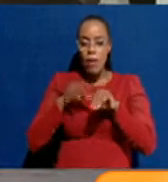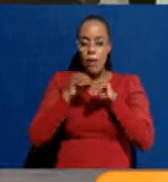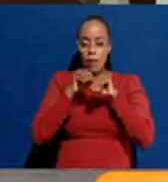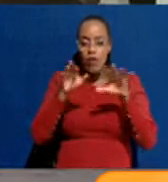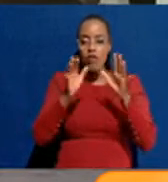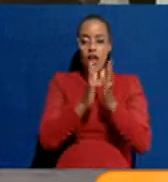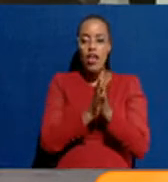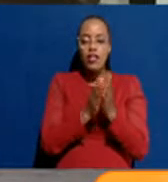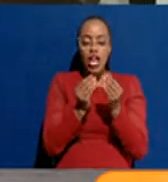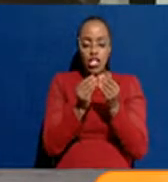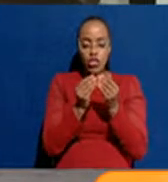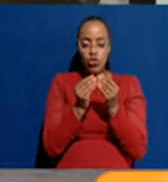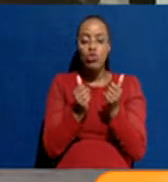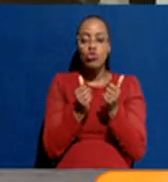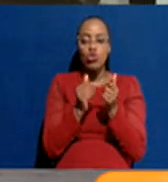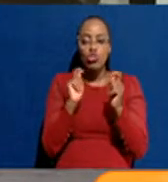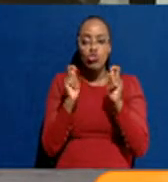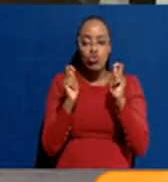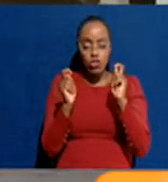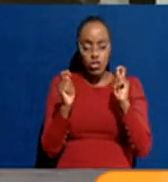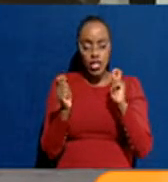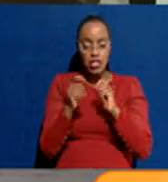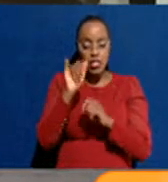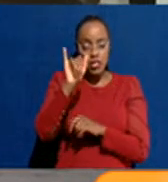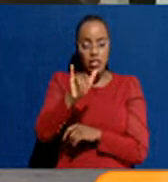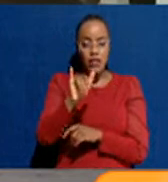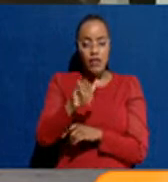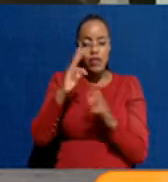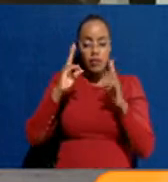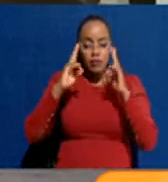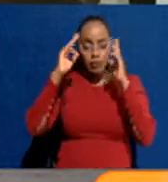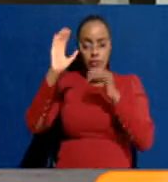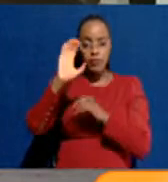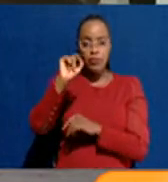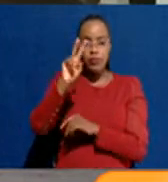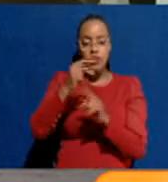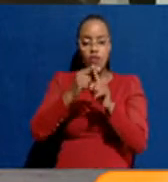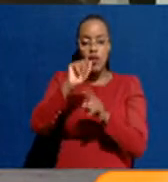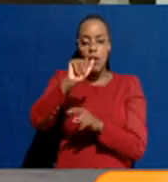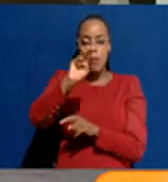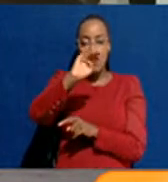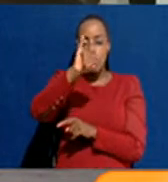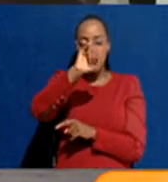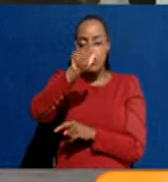and lasting change. Mashirima Kapombe, Citizen TV, Abuja, Nigeria.